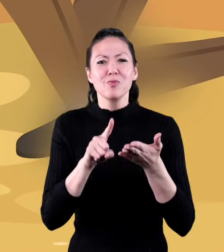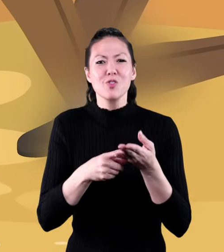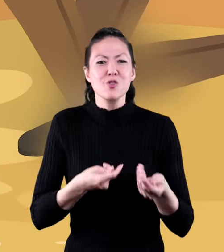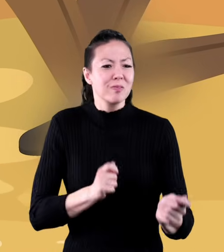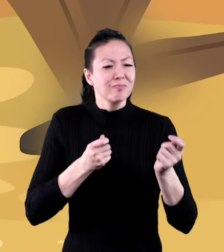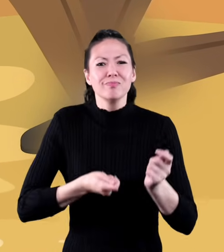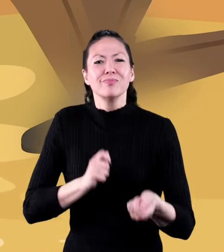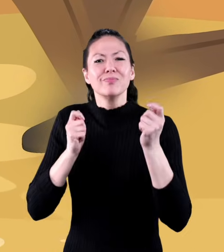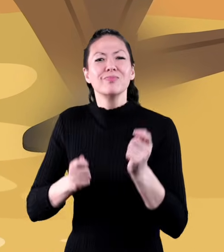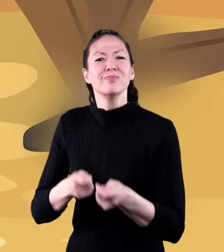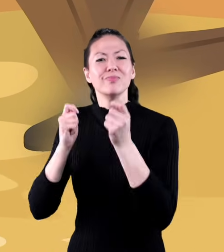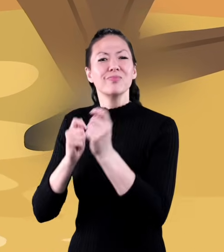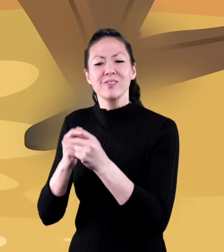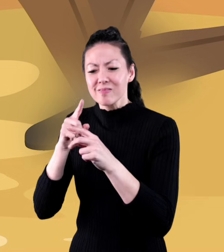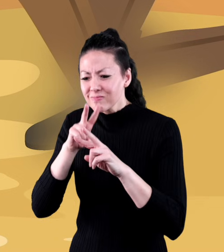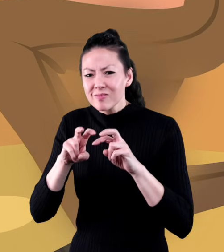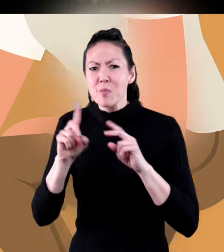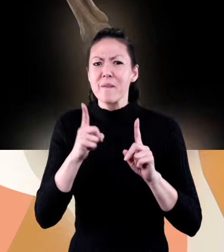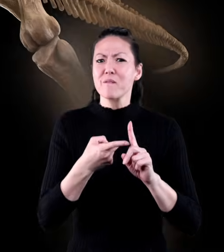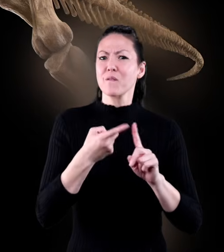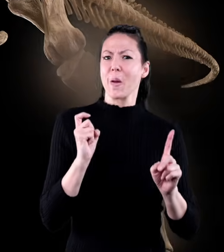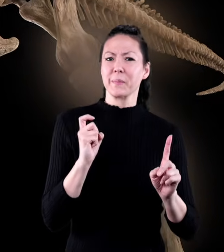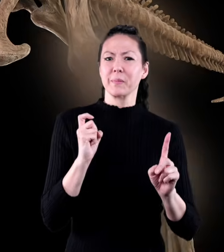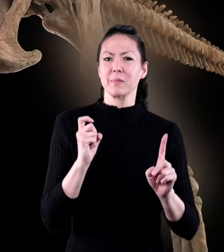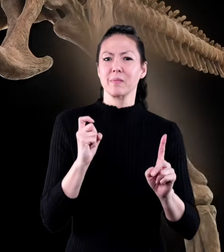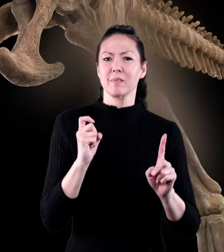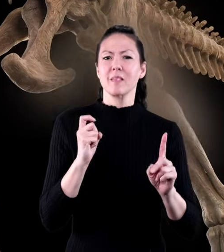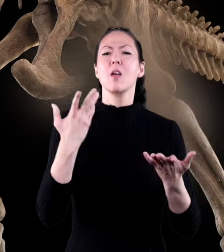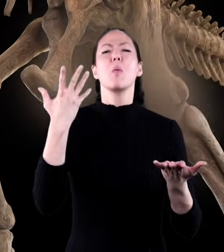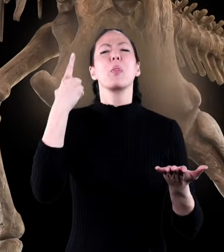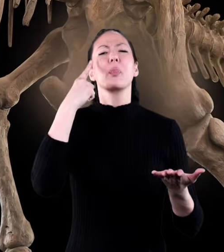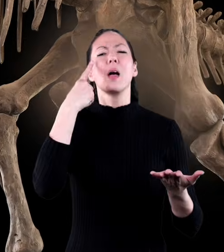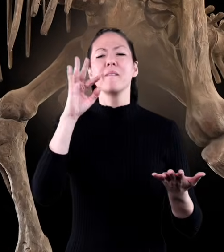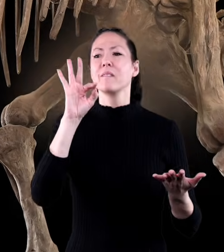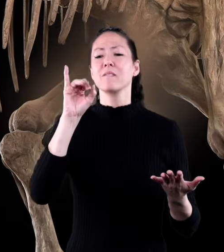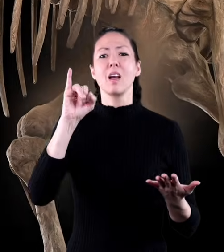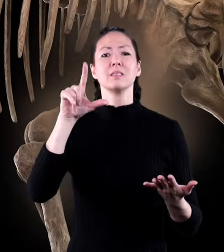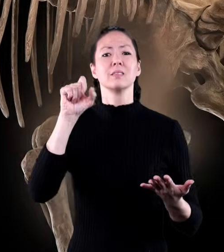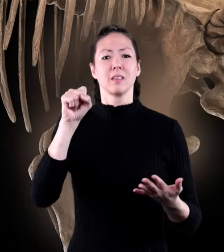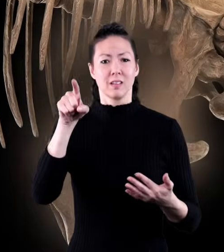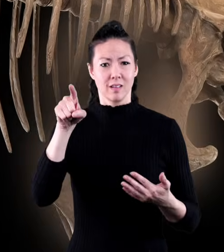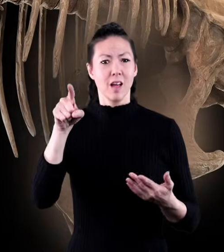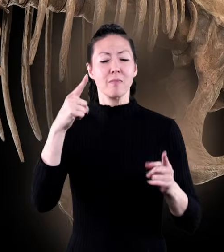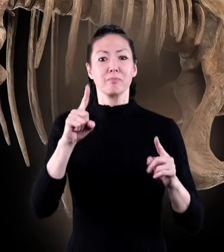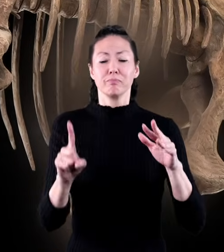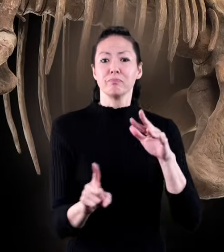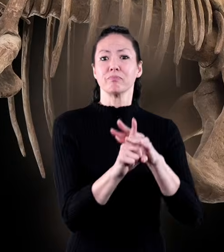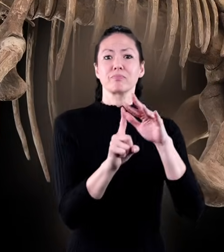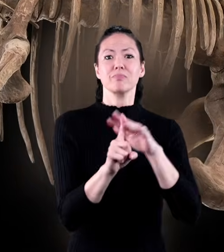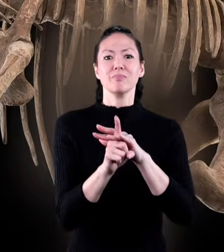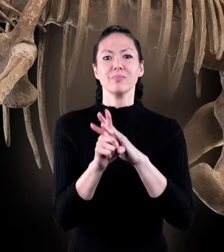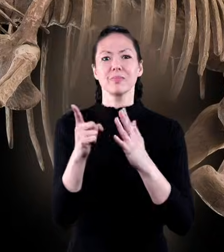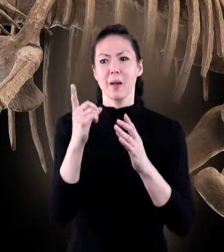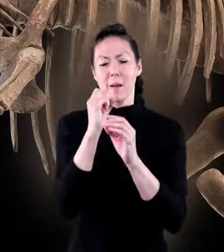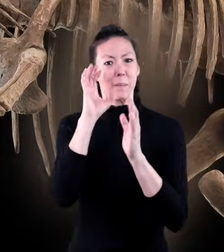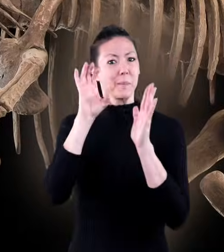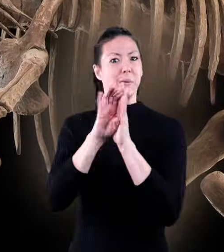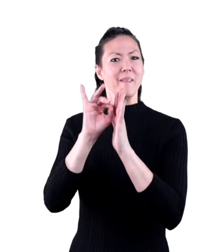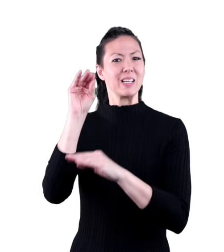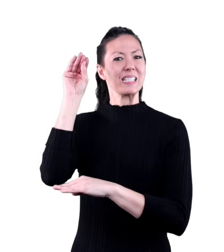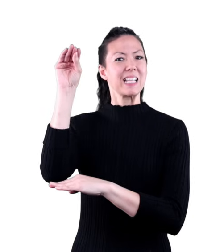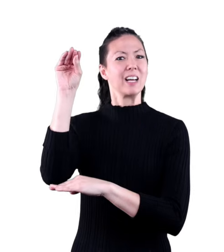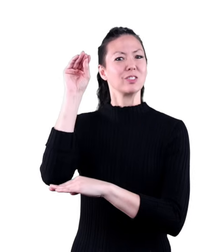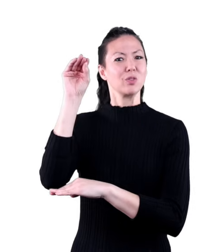figuring out what animal they came from? When we think of fossils, we often conjure up images of dinosaur bones.